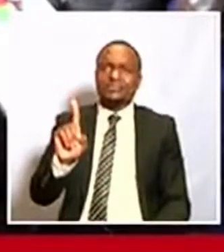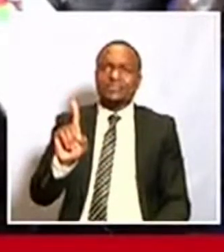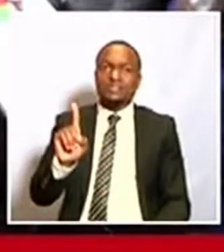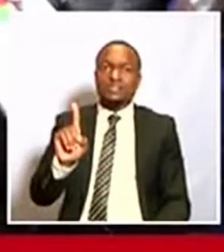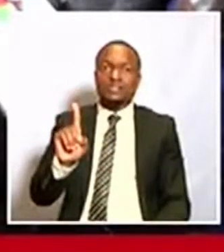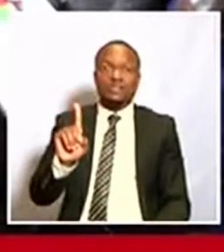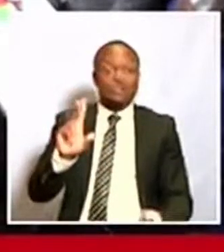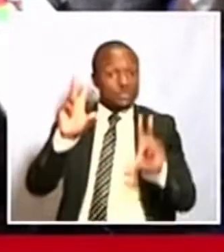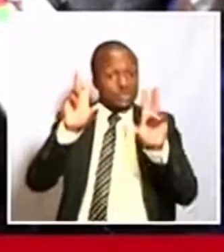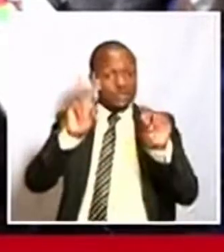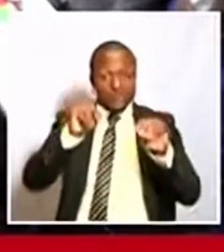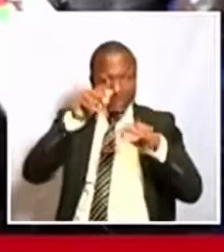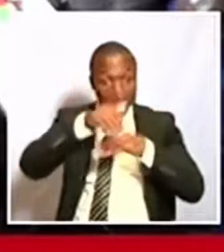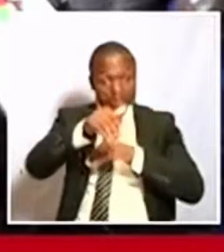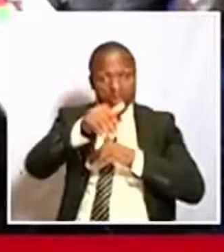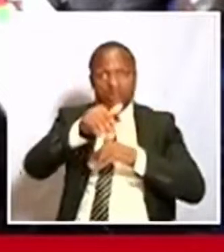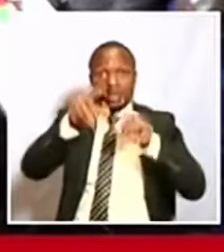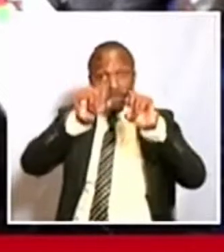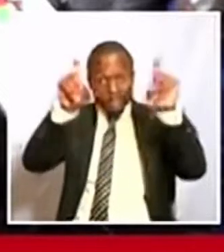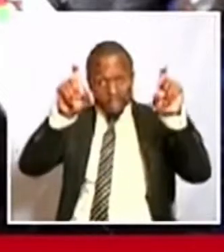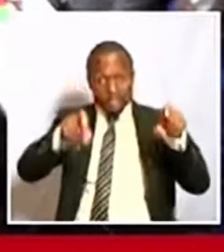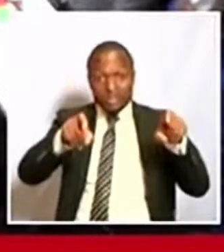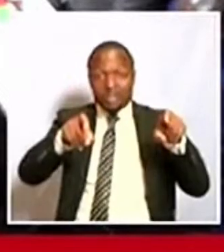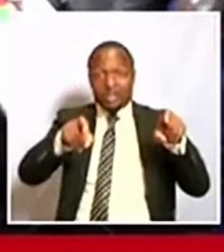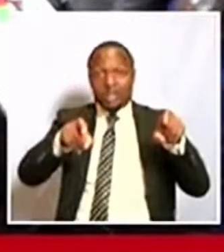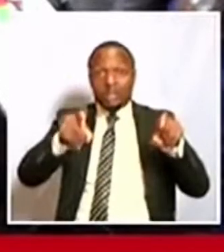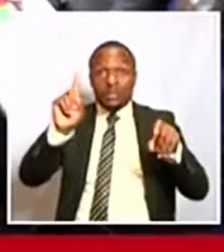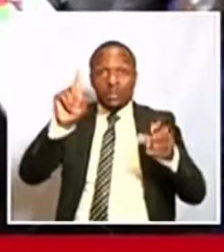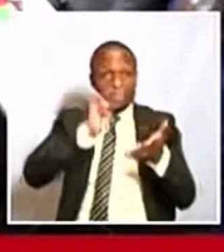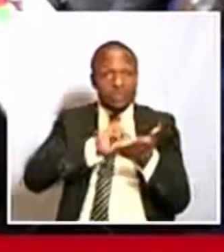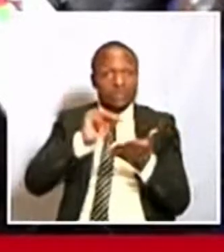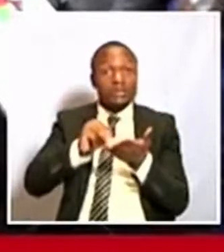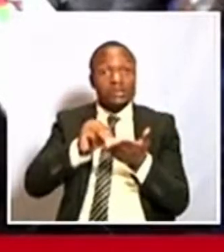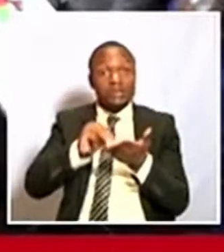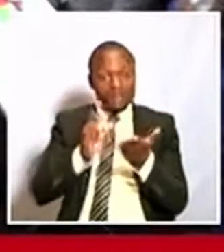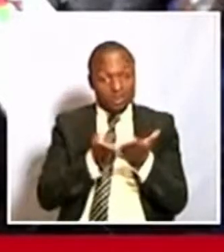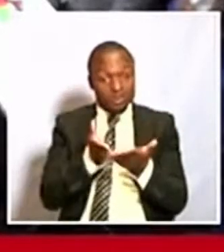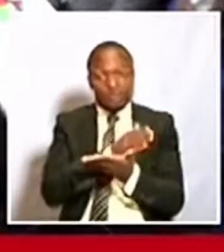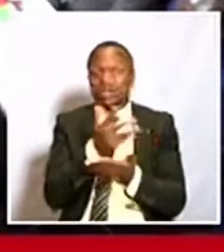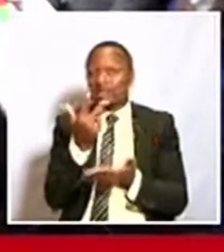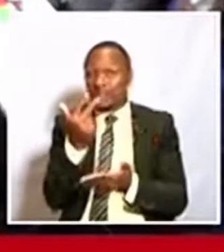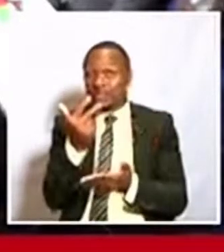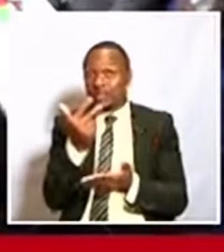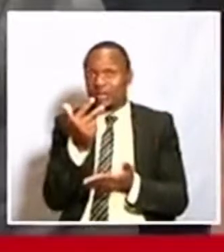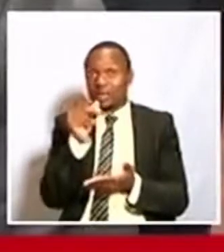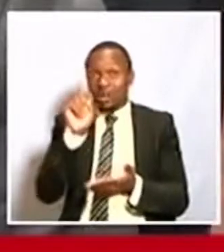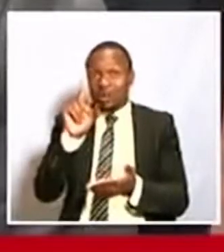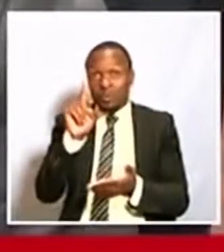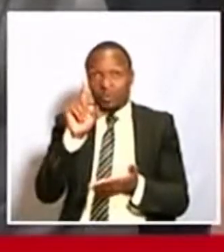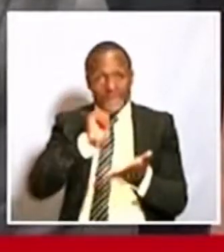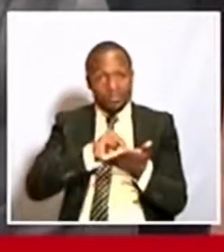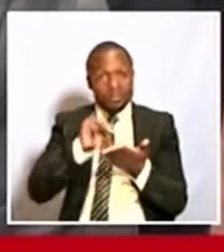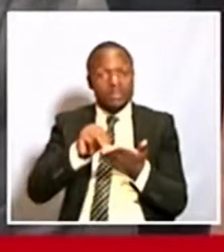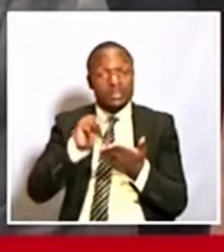no registration certificates amounting to 1 million on page 13, amounting to